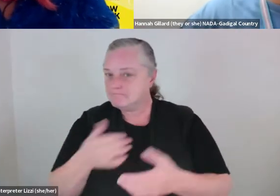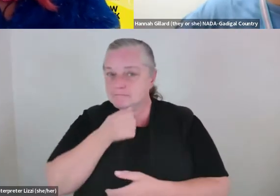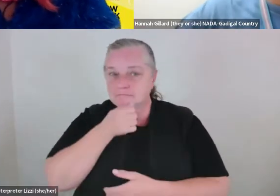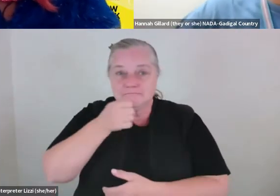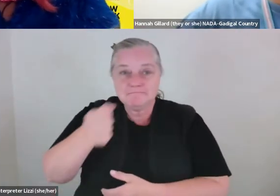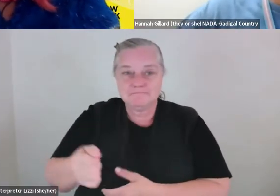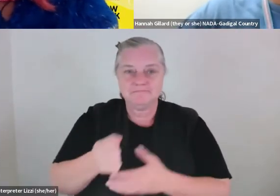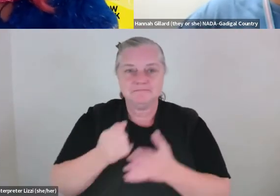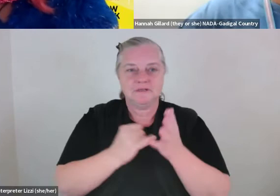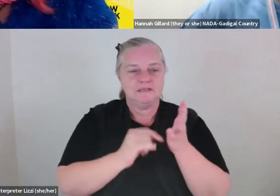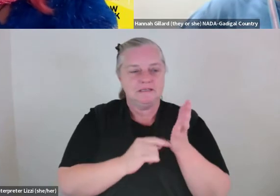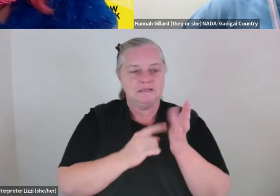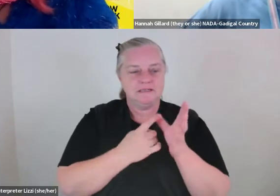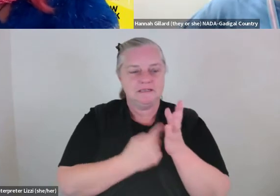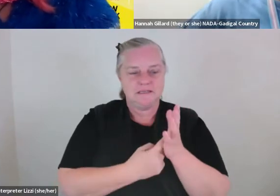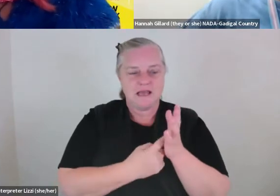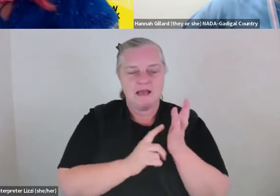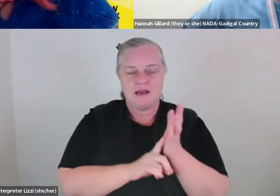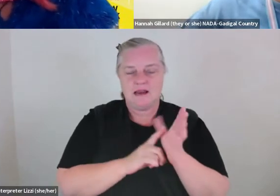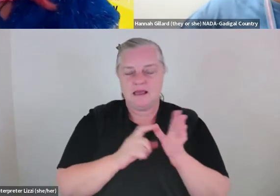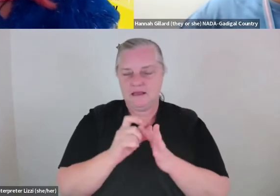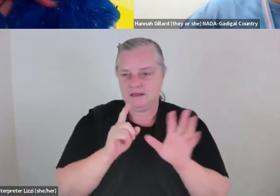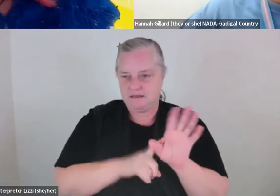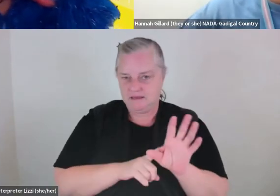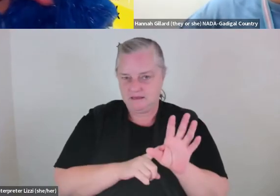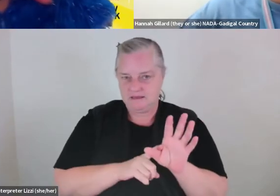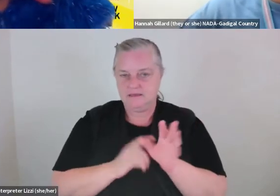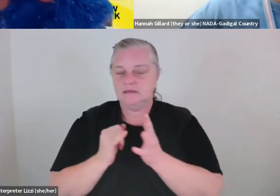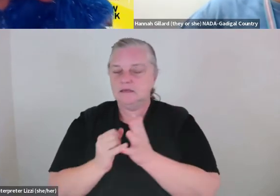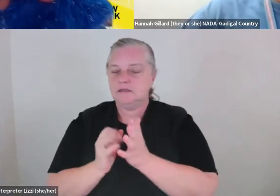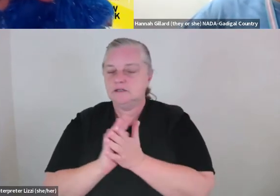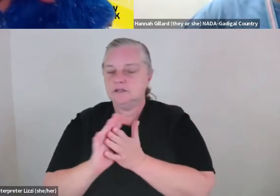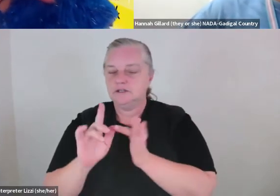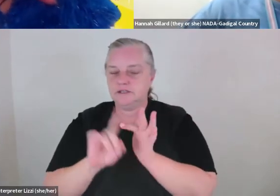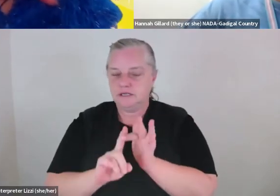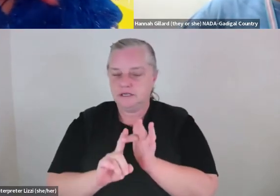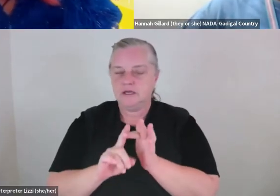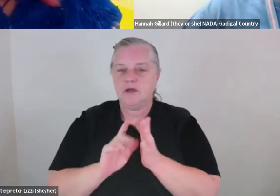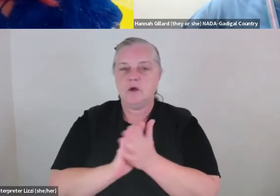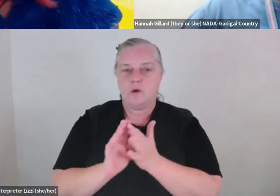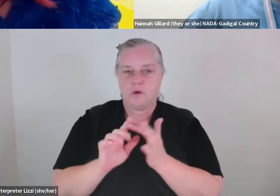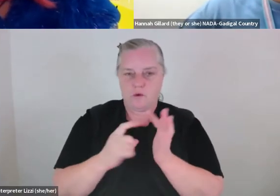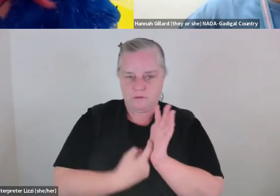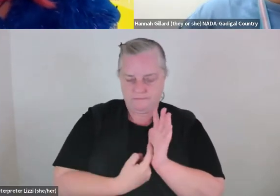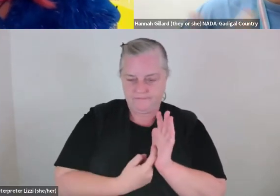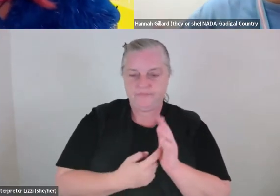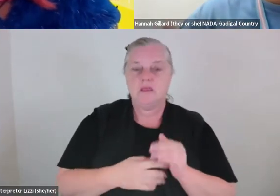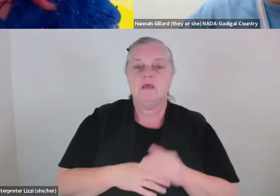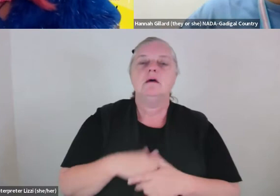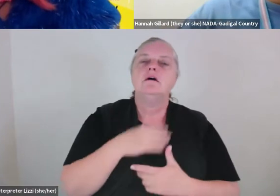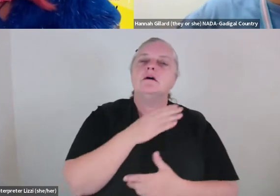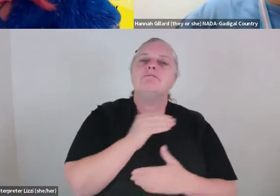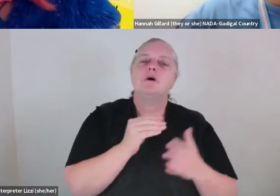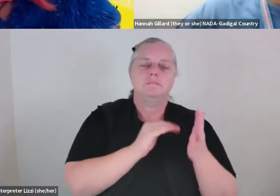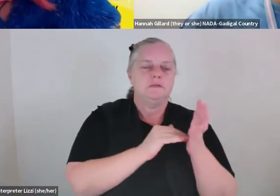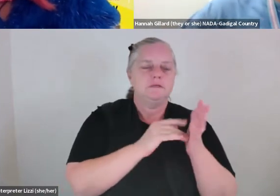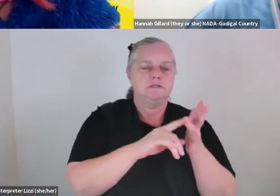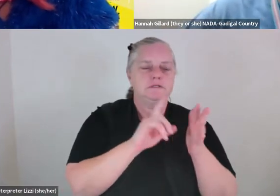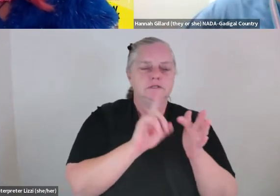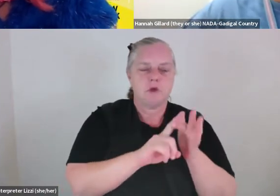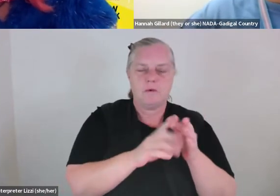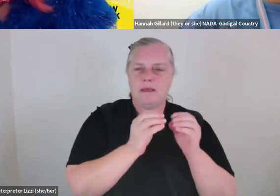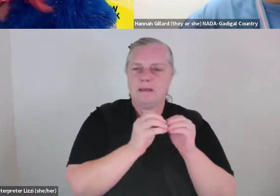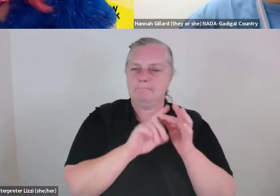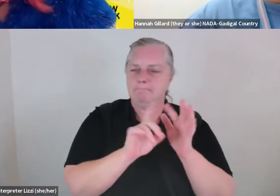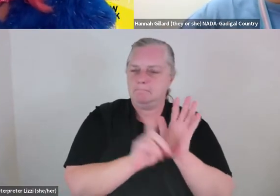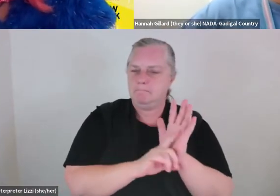pronouns are, as I mentioned, she, her. She's from the Zoe-Belle Gender Collective in Victoria. And she'll be talking about how transmisogyny can be a